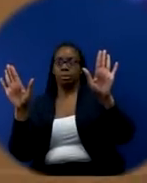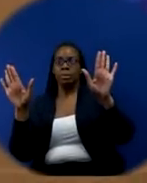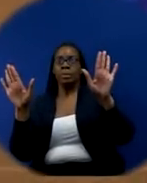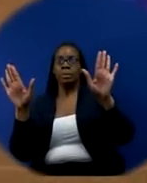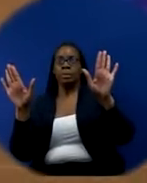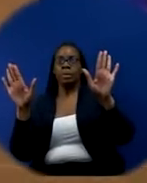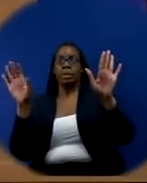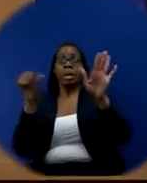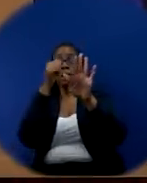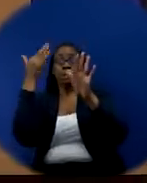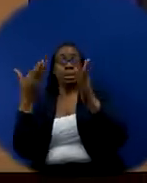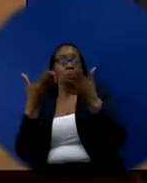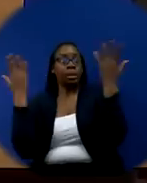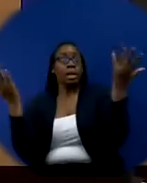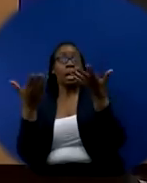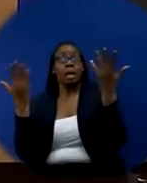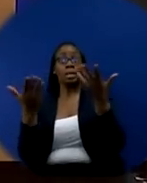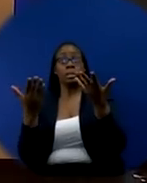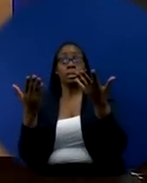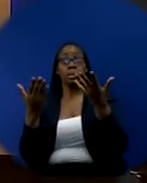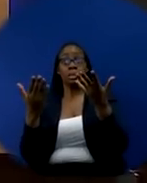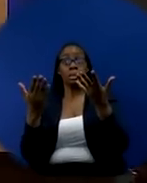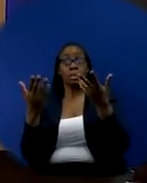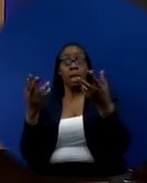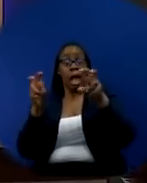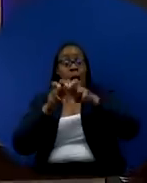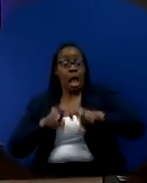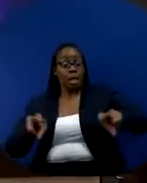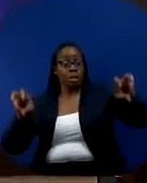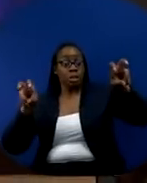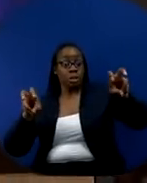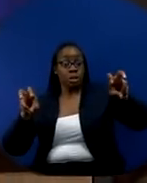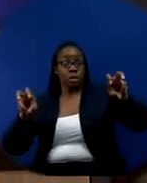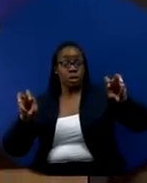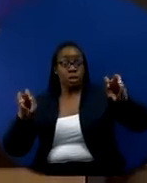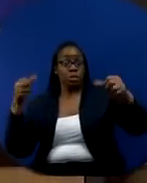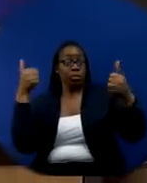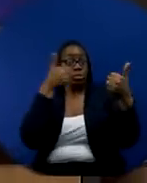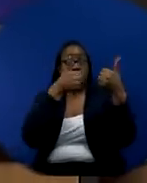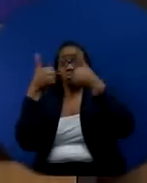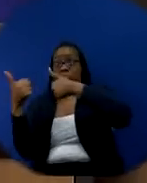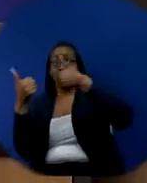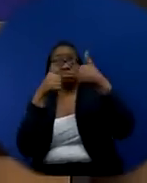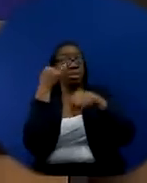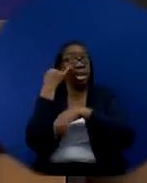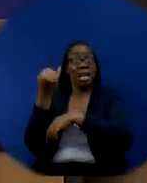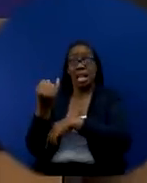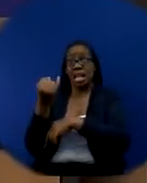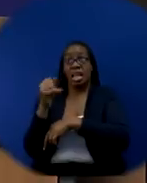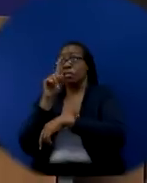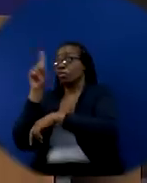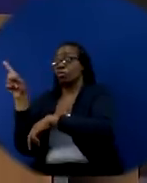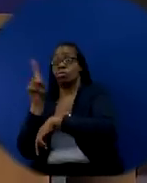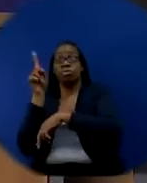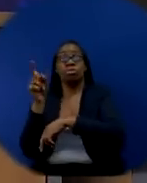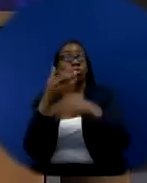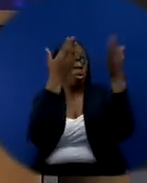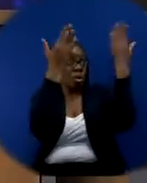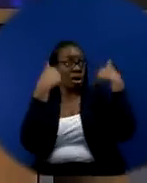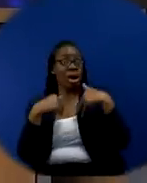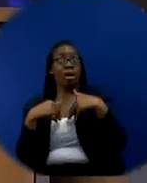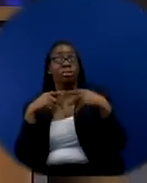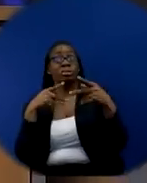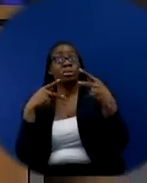Somebody has to do something. It's going to be some furniture moving around here in just a minute if somebody ain't at my party. I don't know if you've